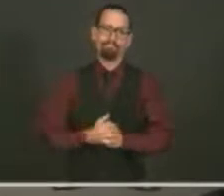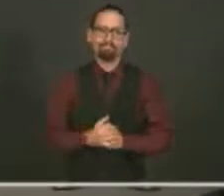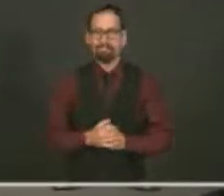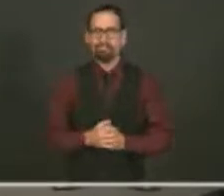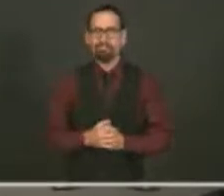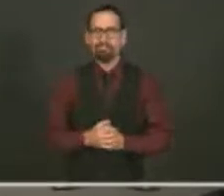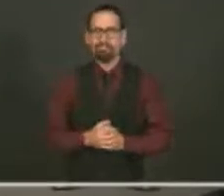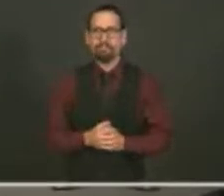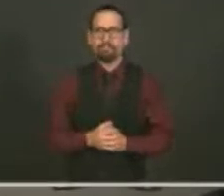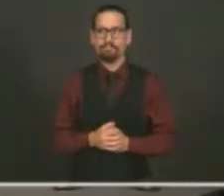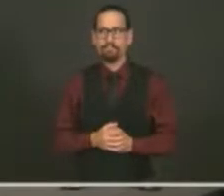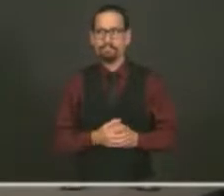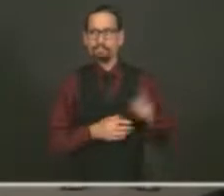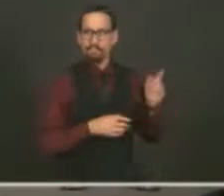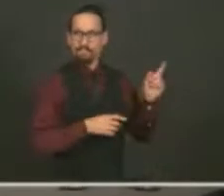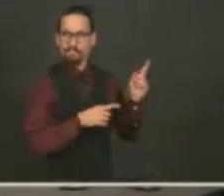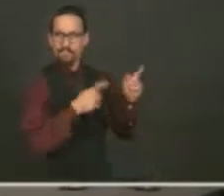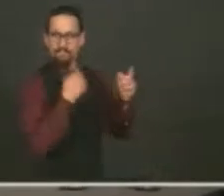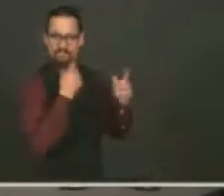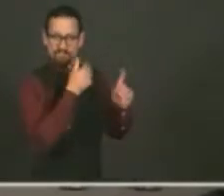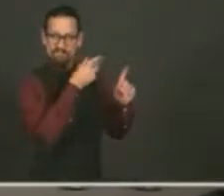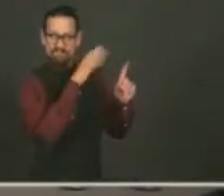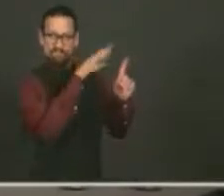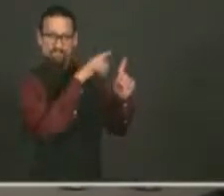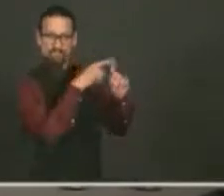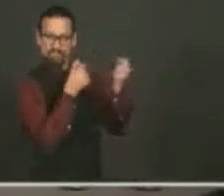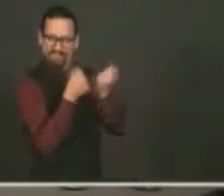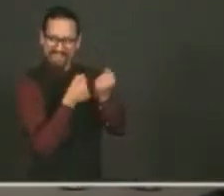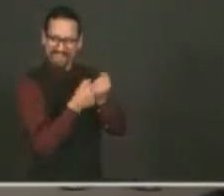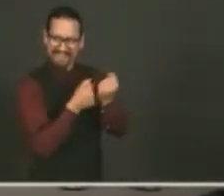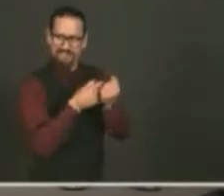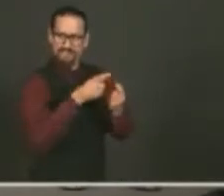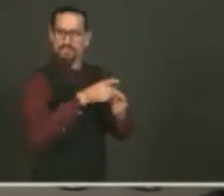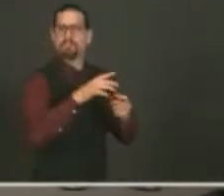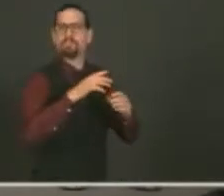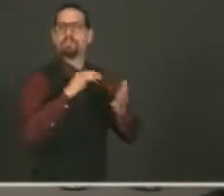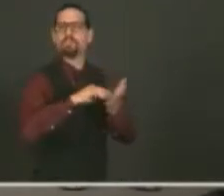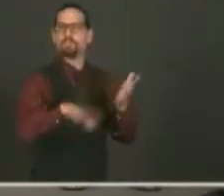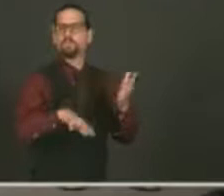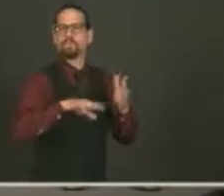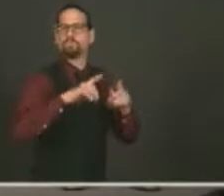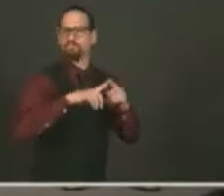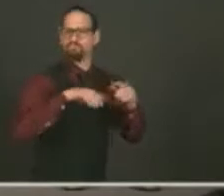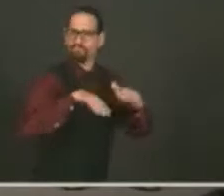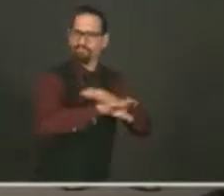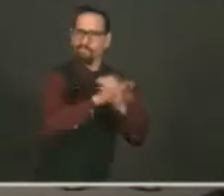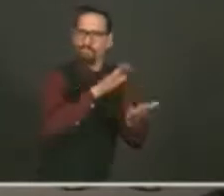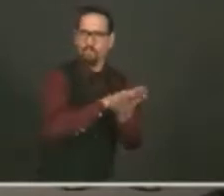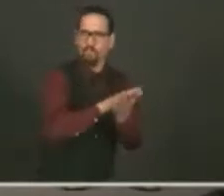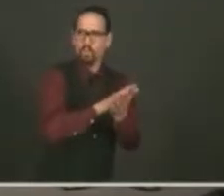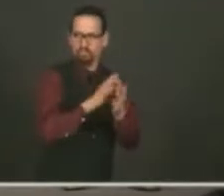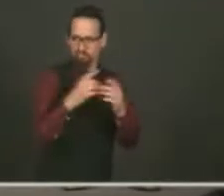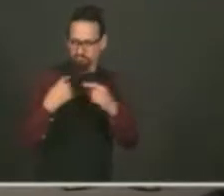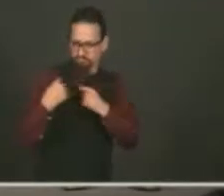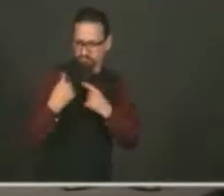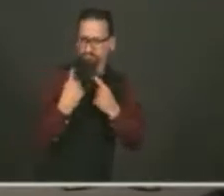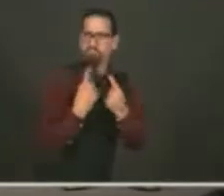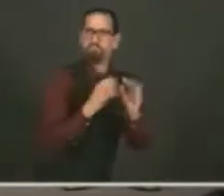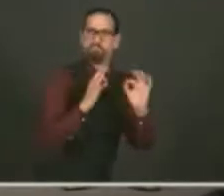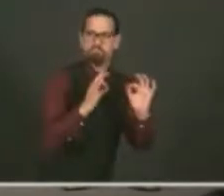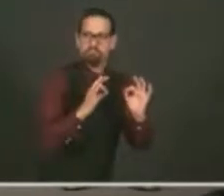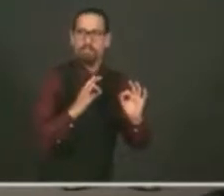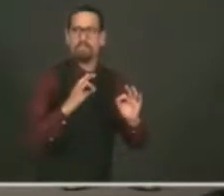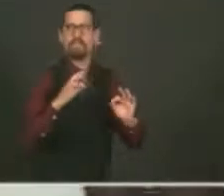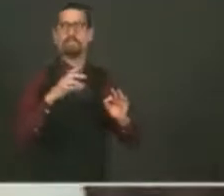school. Obviously, you set October 13th as the expectation. That hasn't come to fruition. Providence and Sioux Falls, as you mentioned, still have to